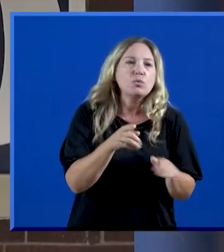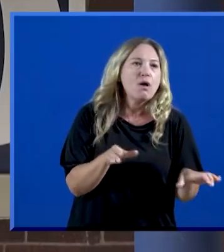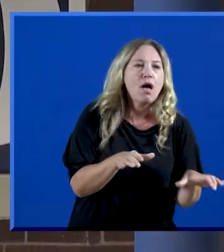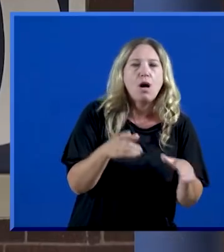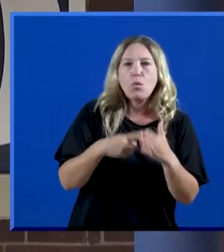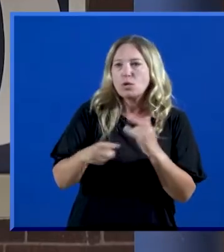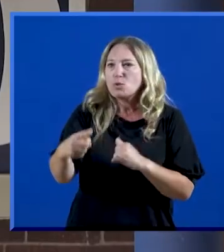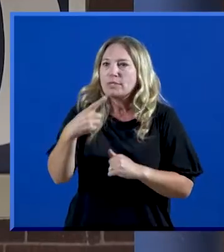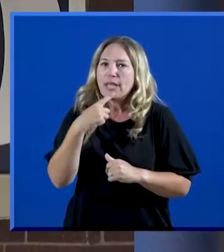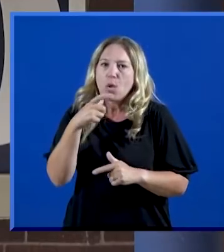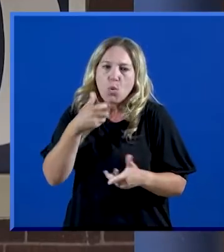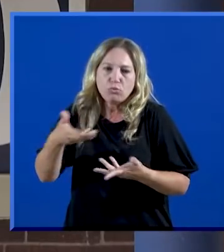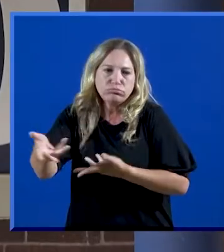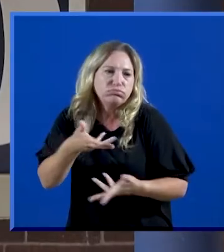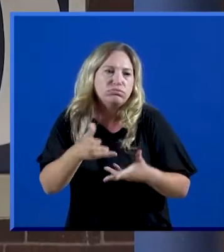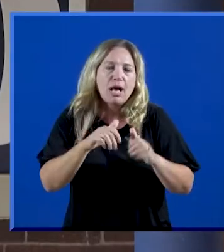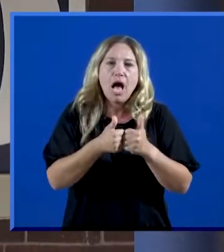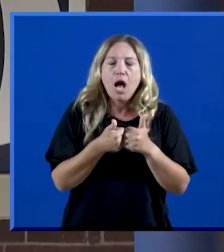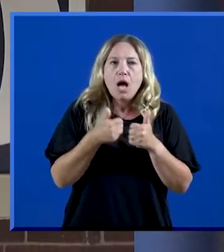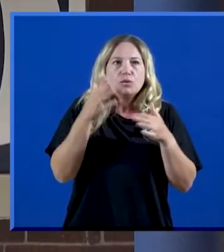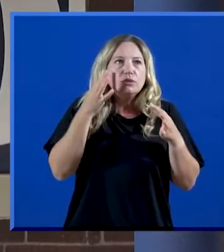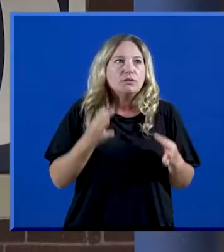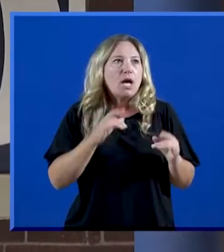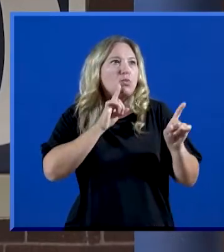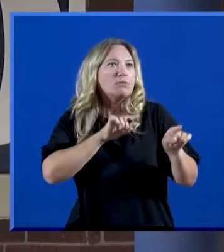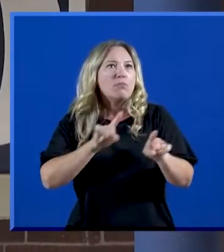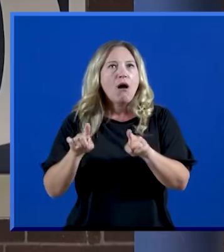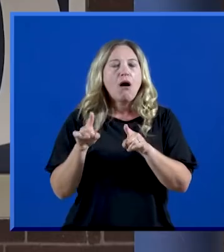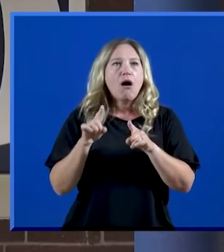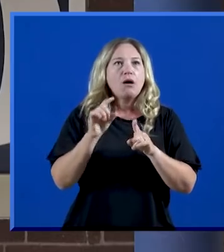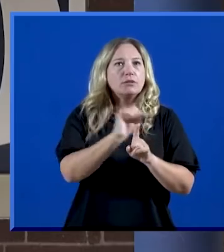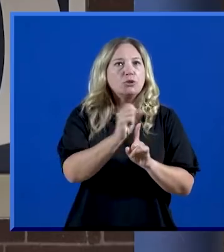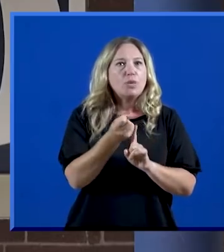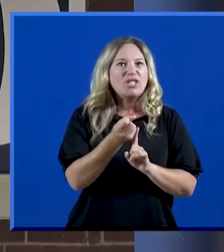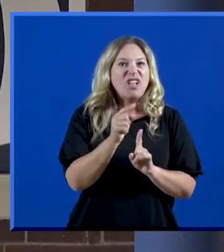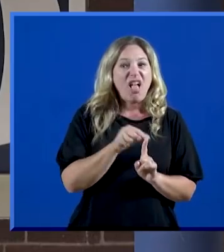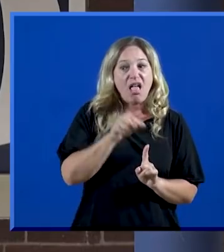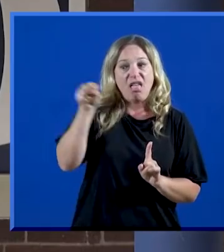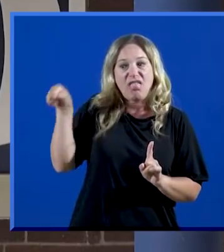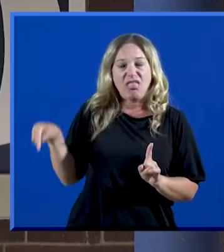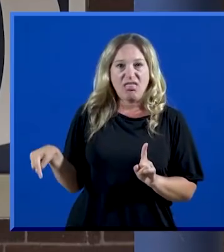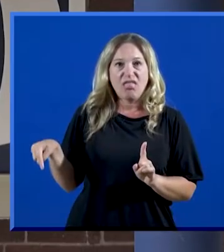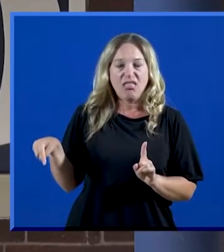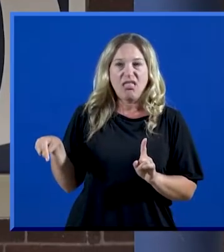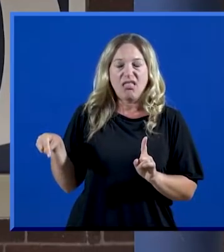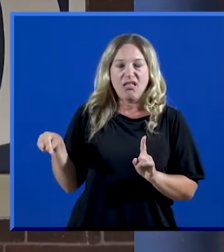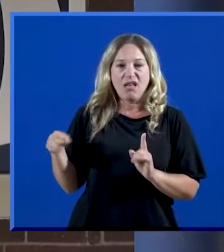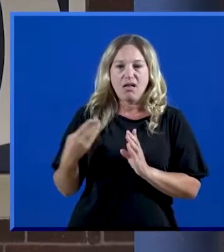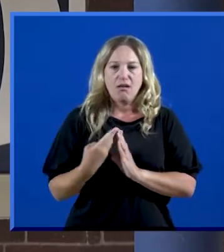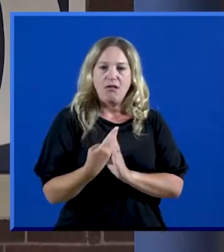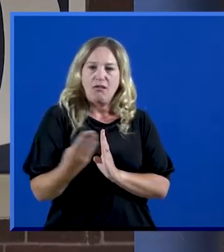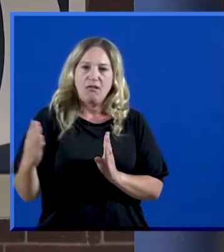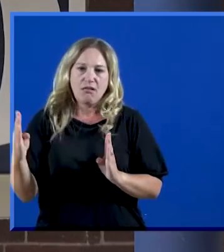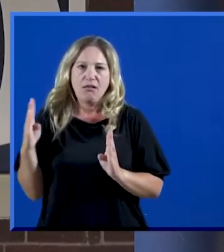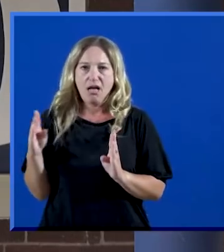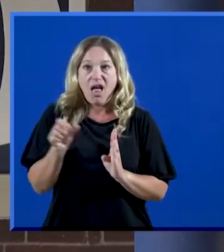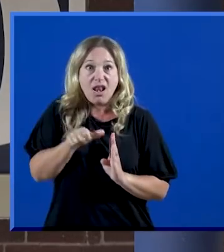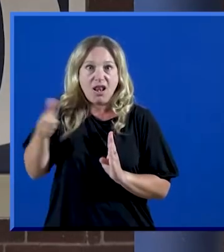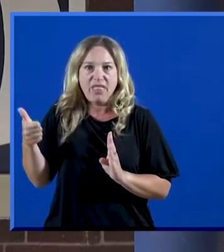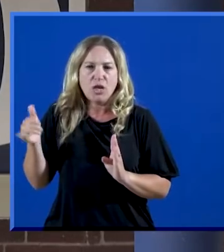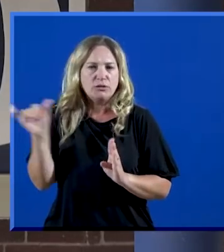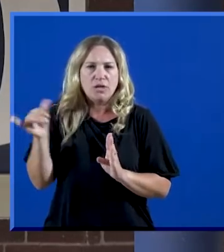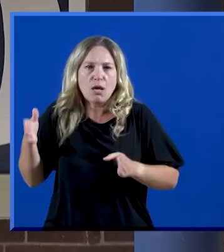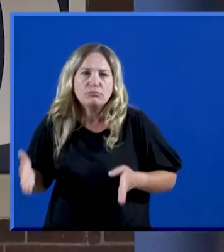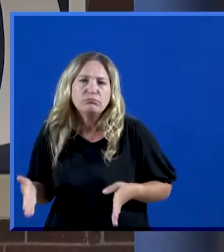you act, what you say, who you interact with, how you choose to respond in certain situations. On the other side of that square is another